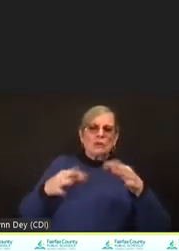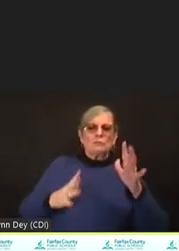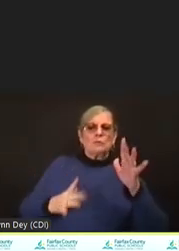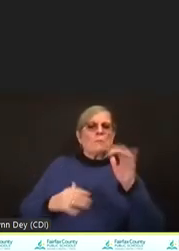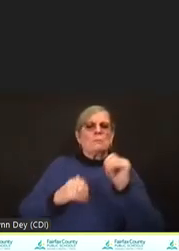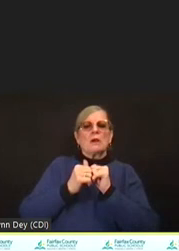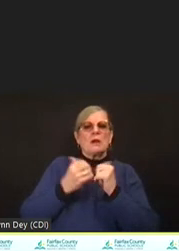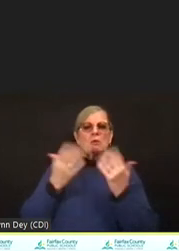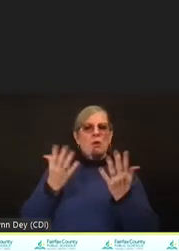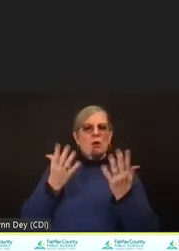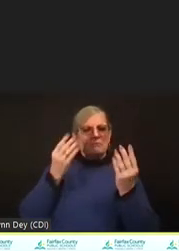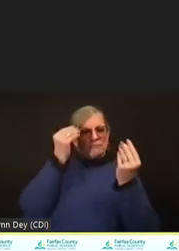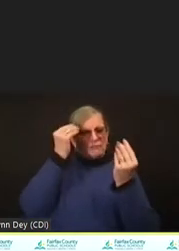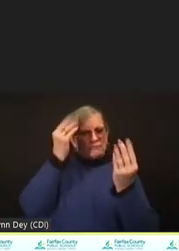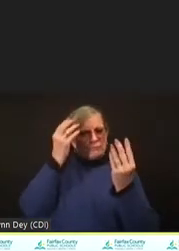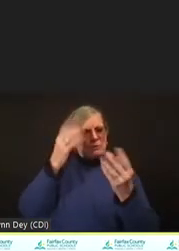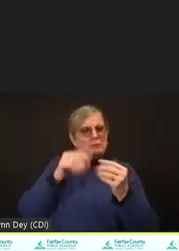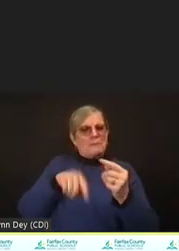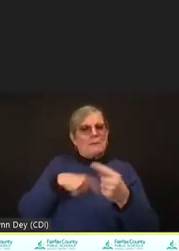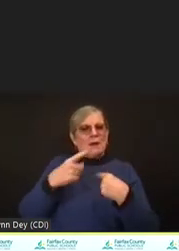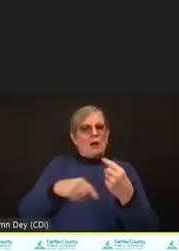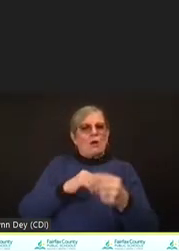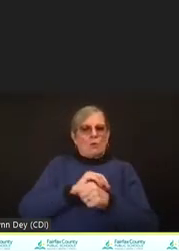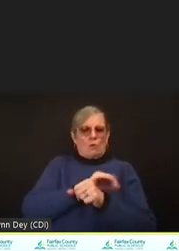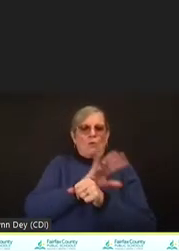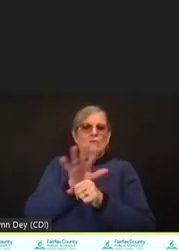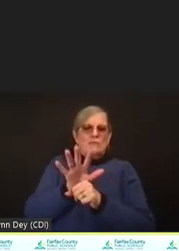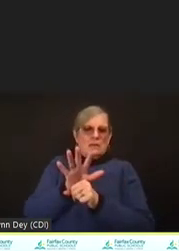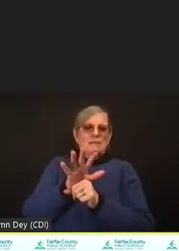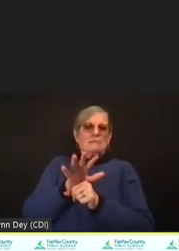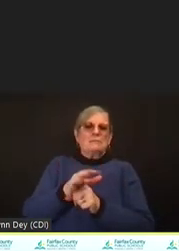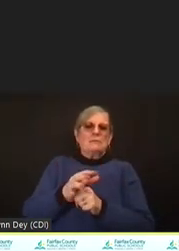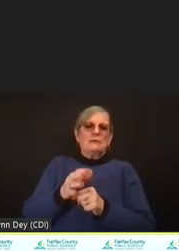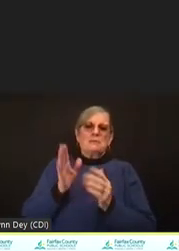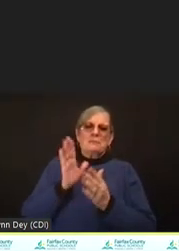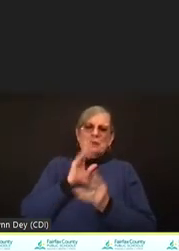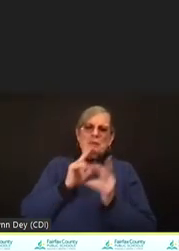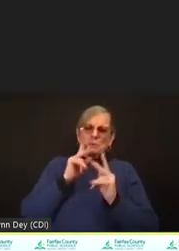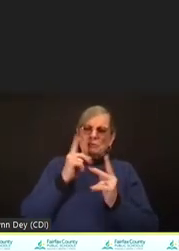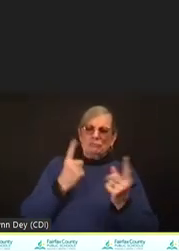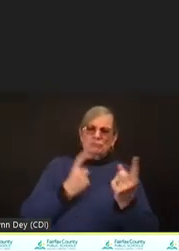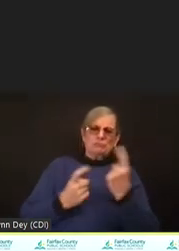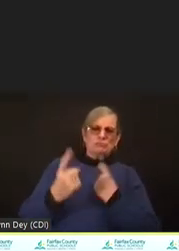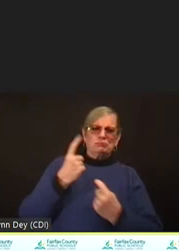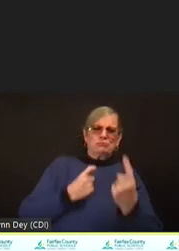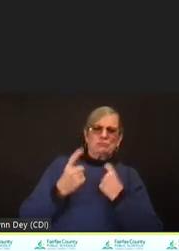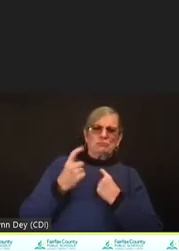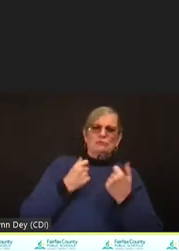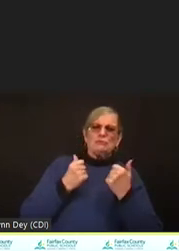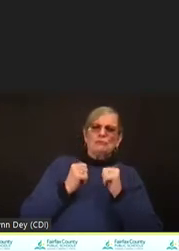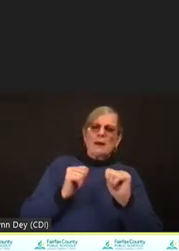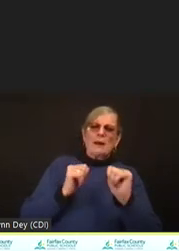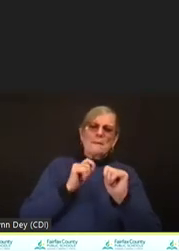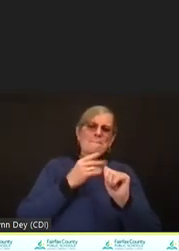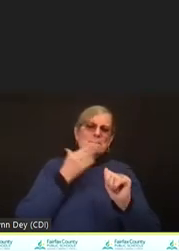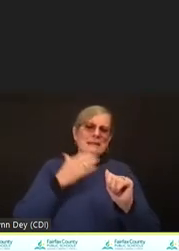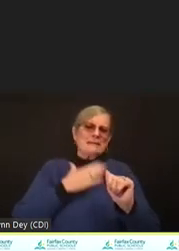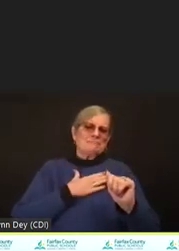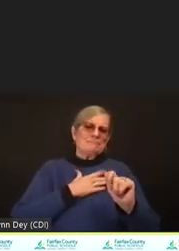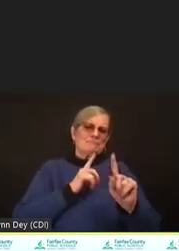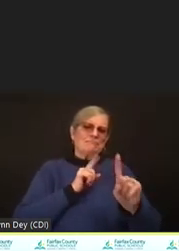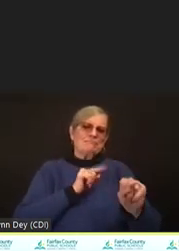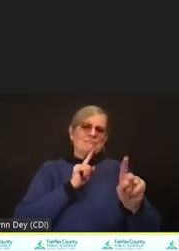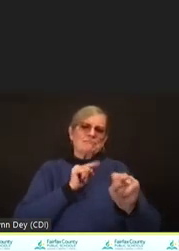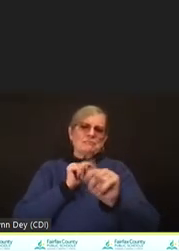opportunity to ask questions and get answers to your questions to the very best of our ability. We are committed as we have been since